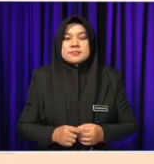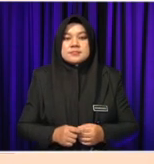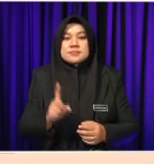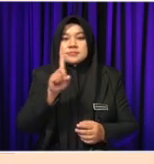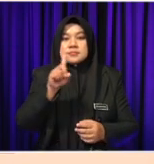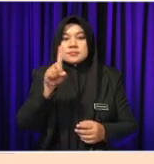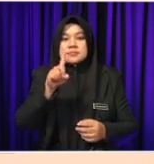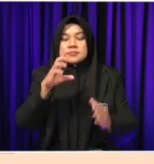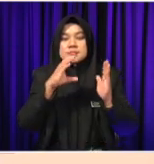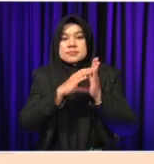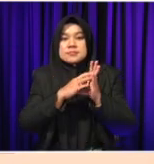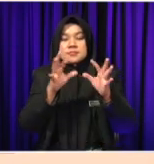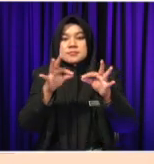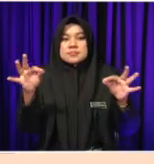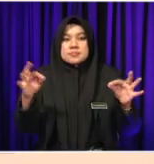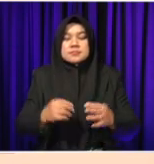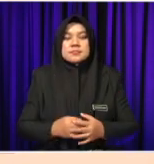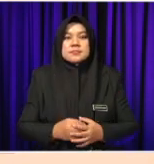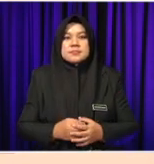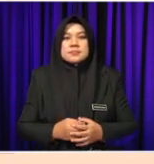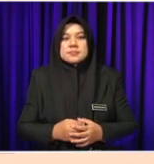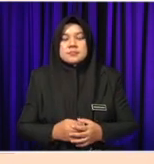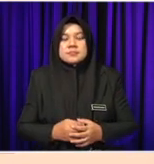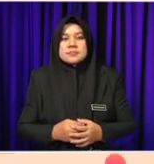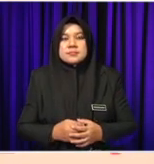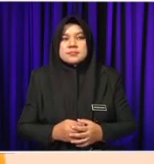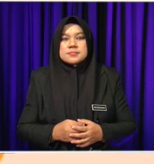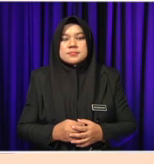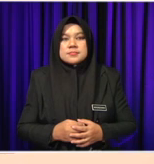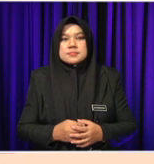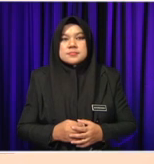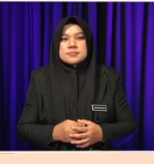stanza, which line, and tell me the words which indicate red color. Over to you, Mira.